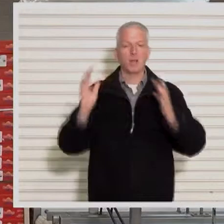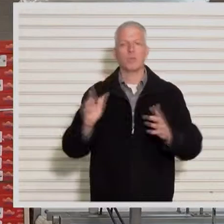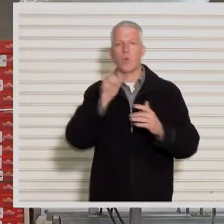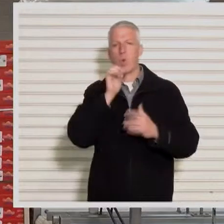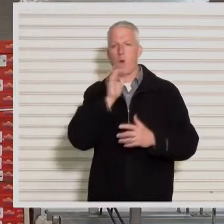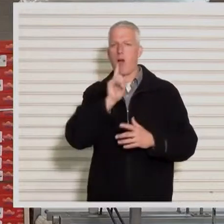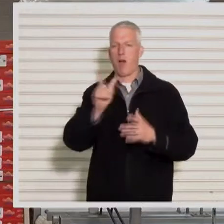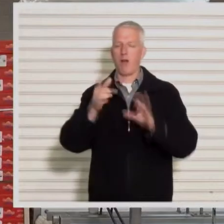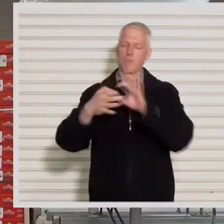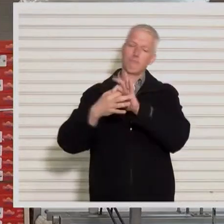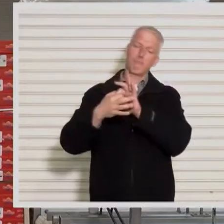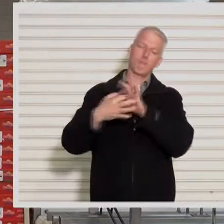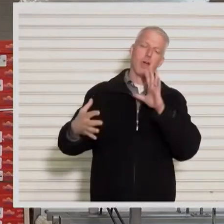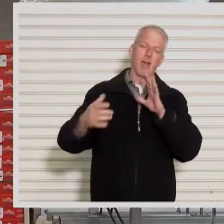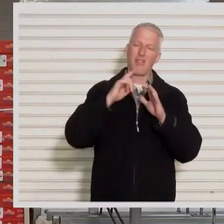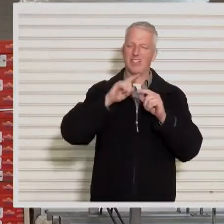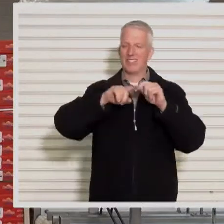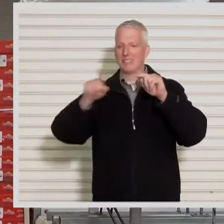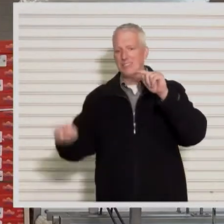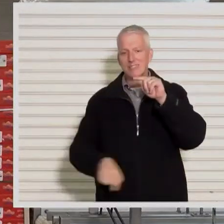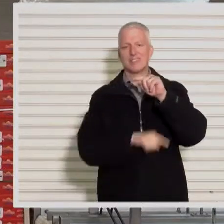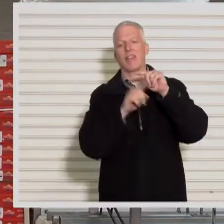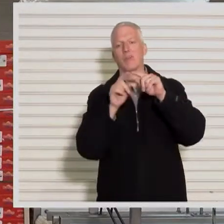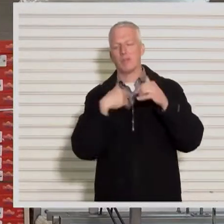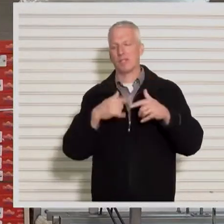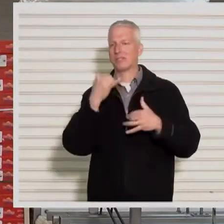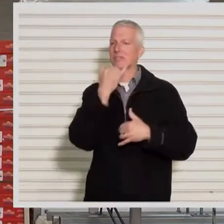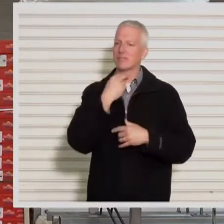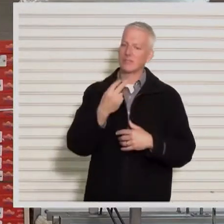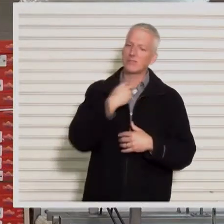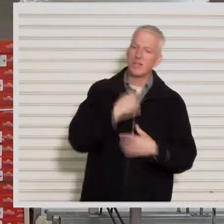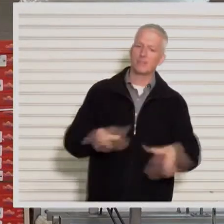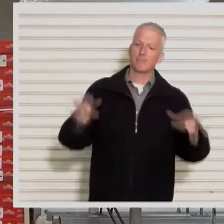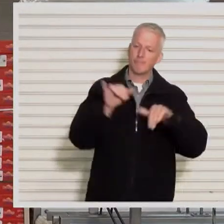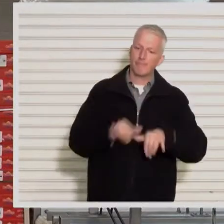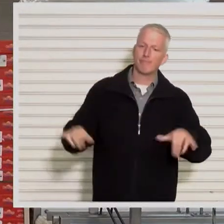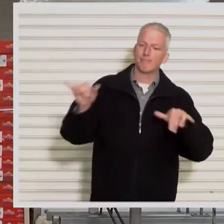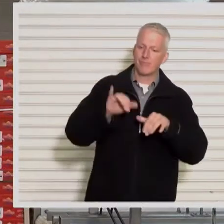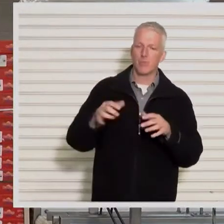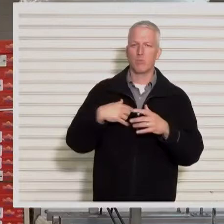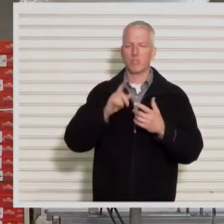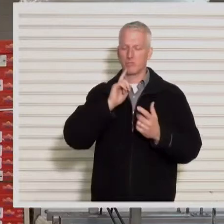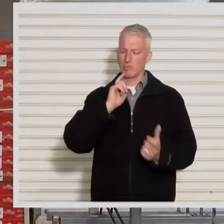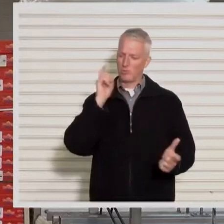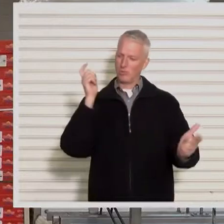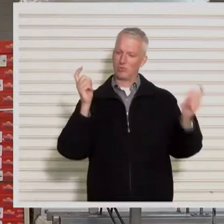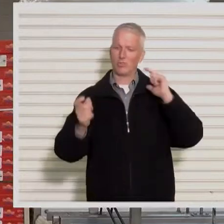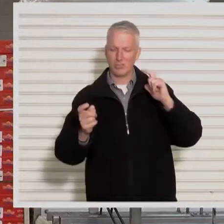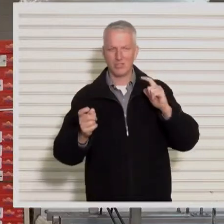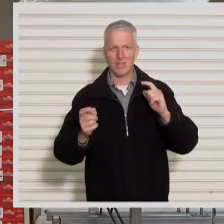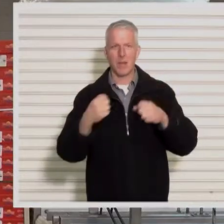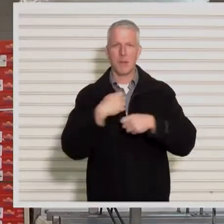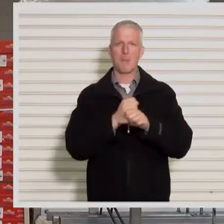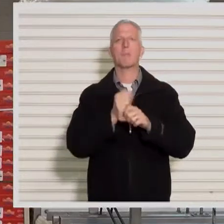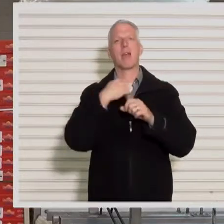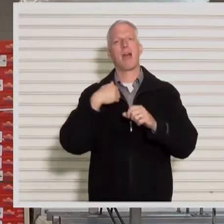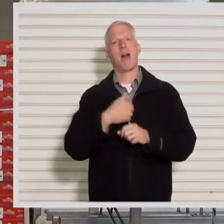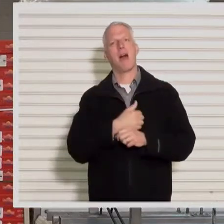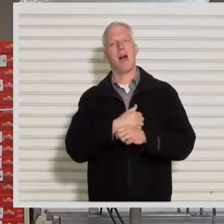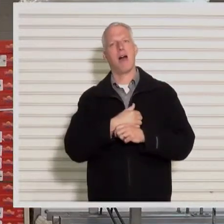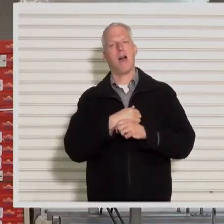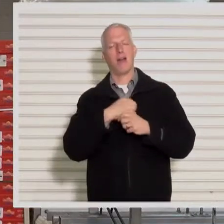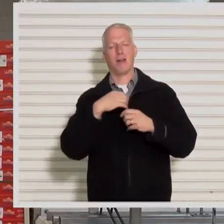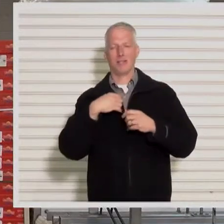the silos that we sometimes get into and are working intersectorally to ensure that we can